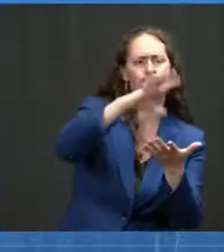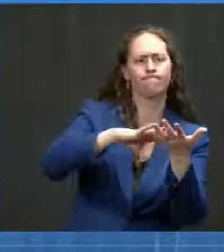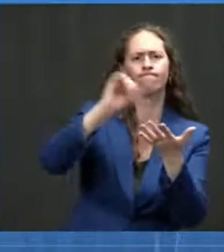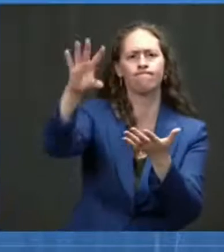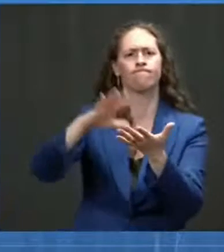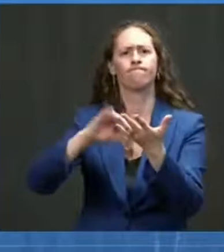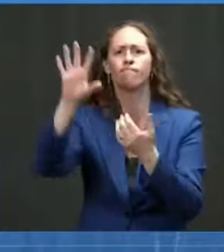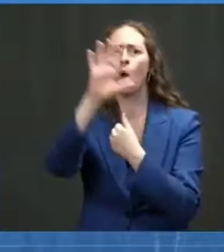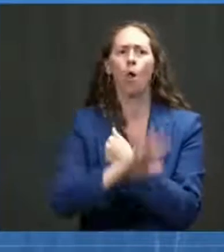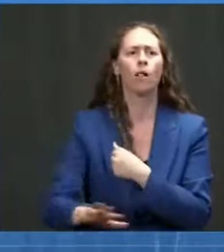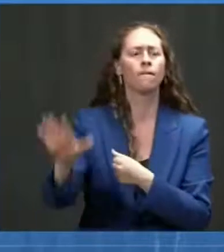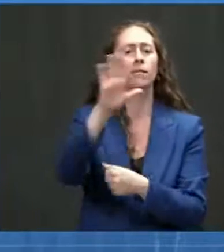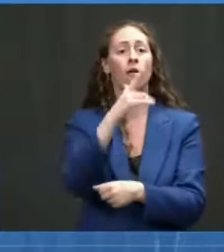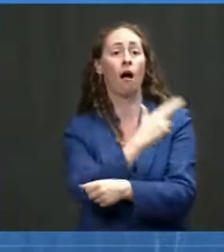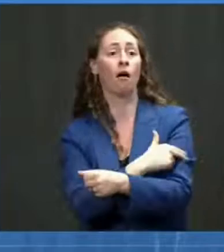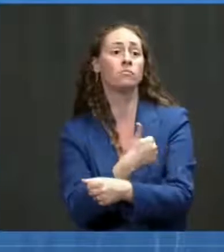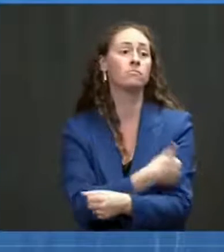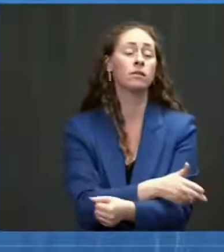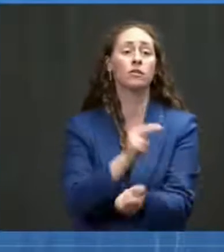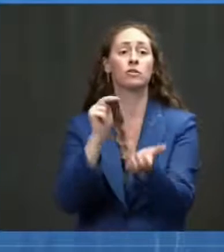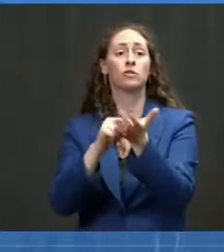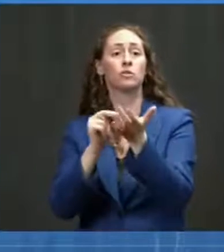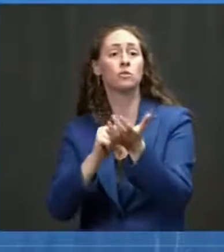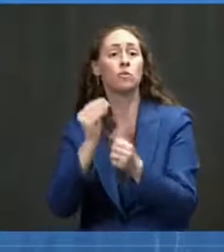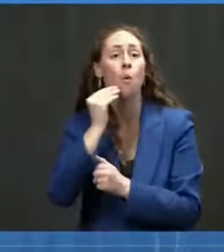their shots and are safe and protected.